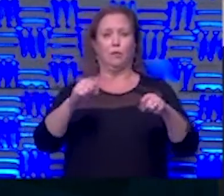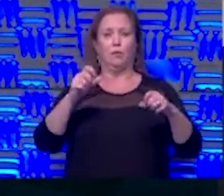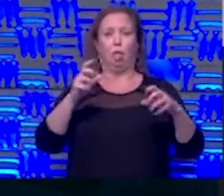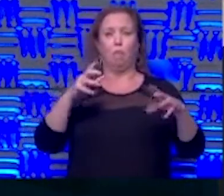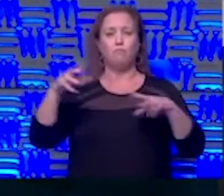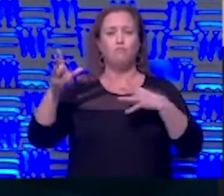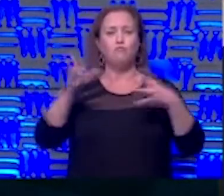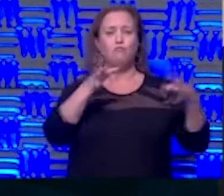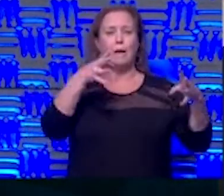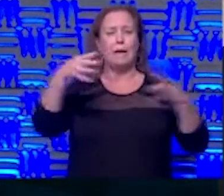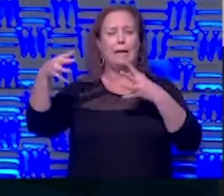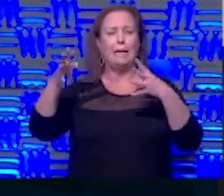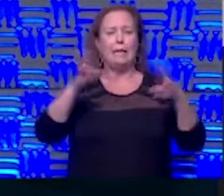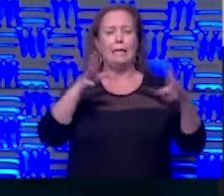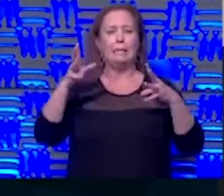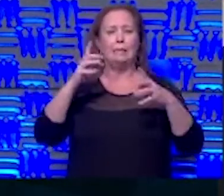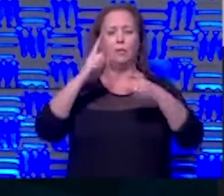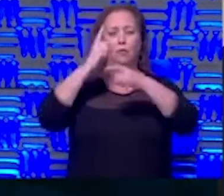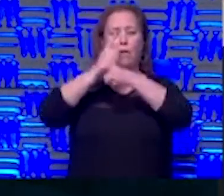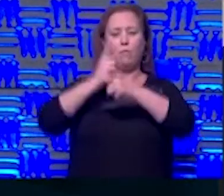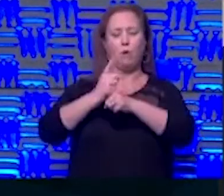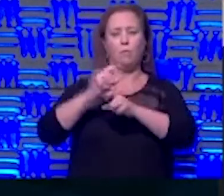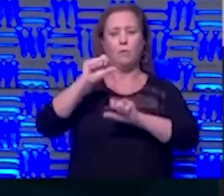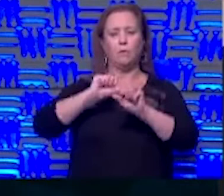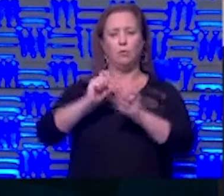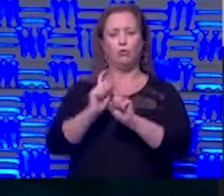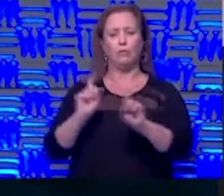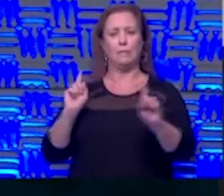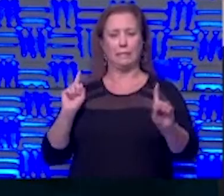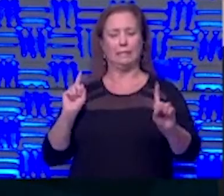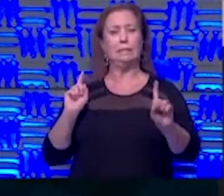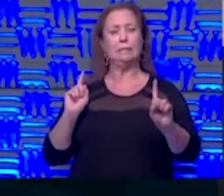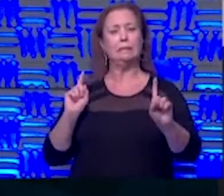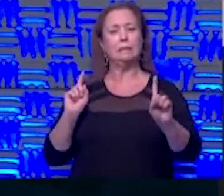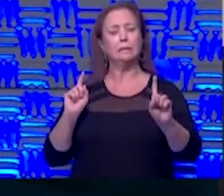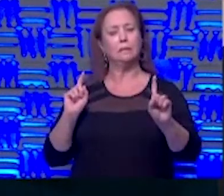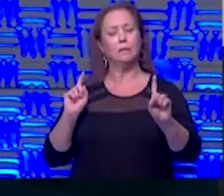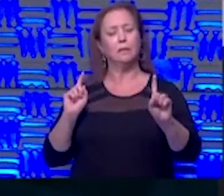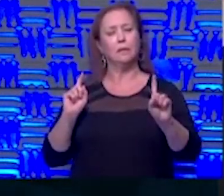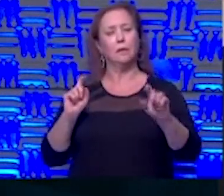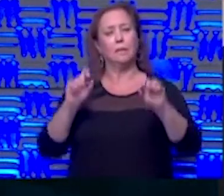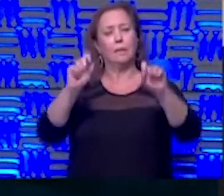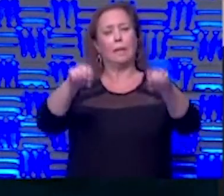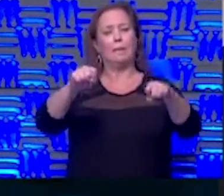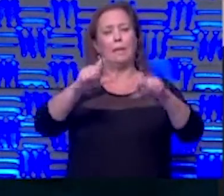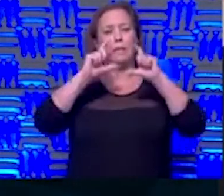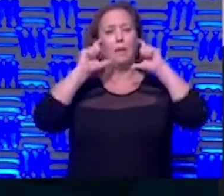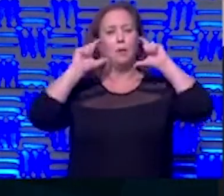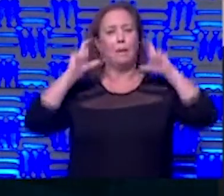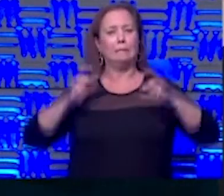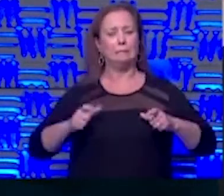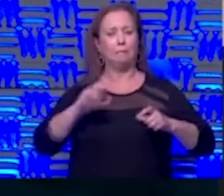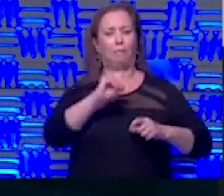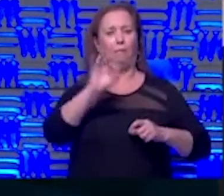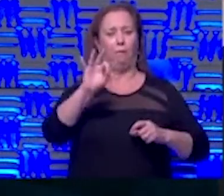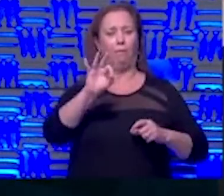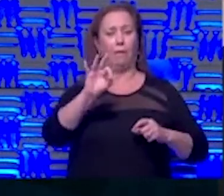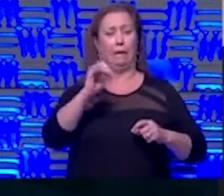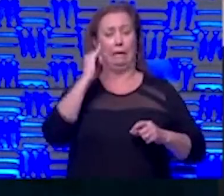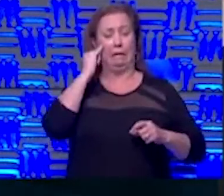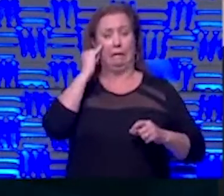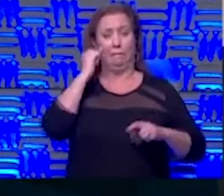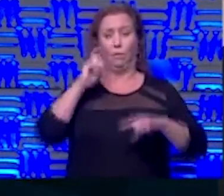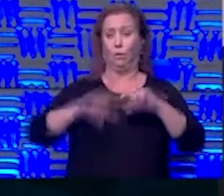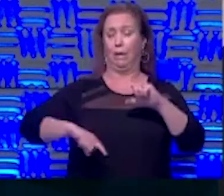and you've got appropriate social distancing, there's the ability to take your mask off. But if you